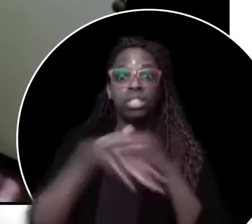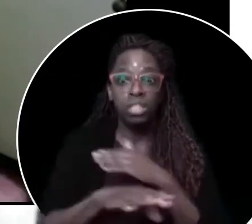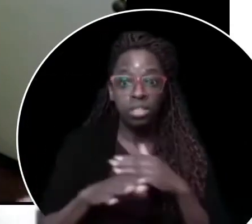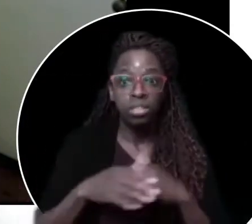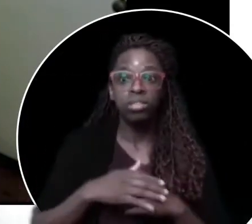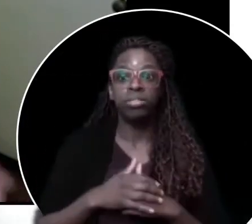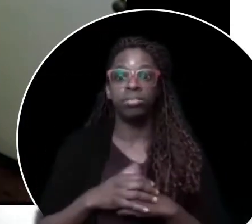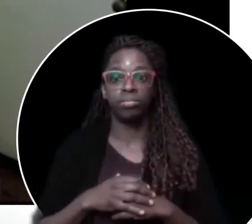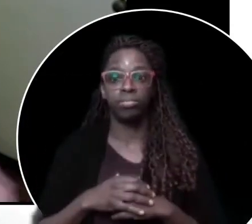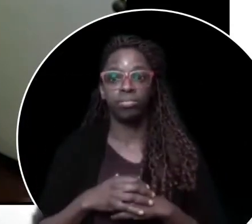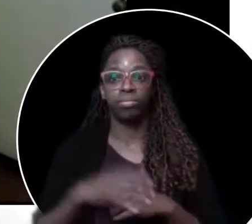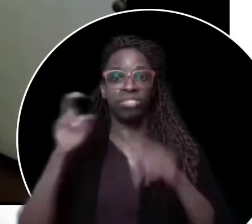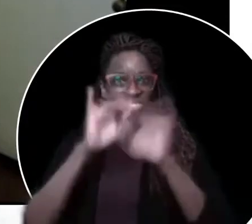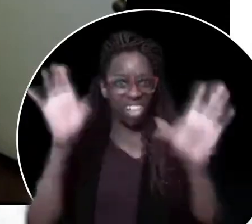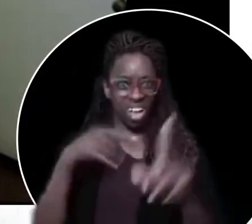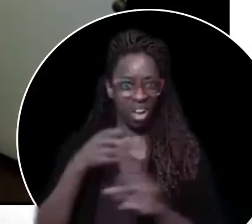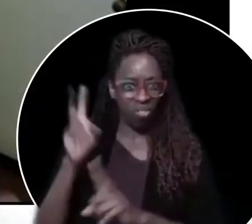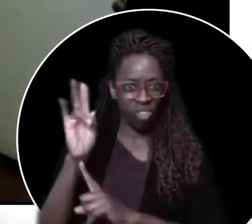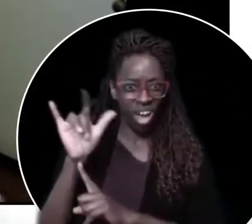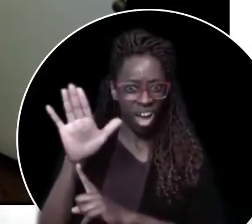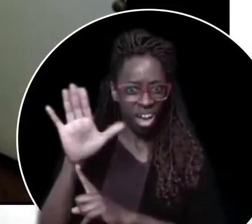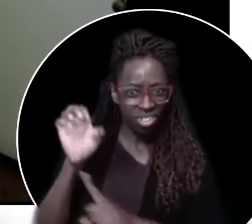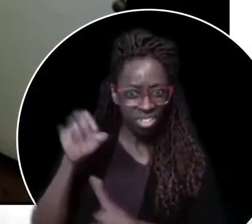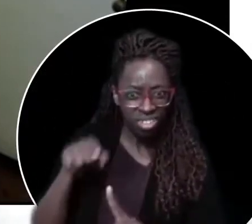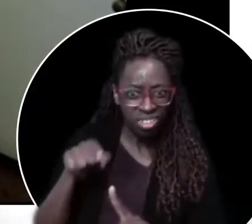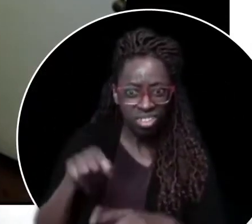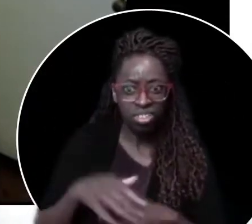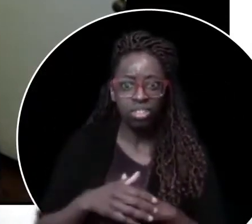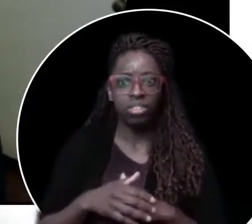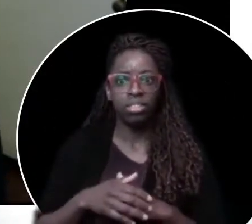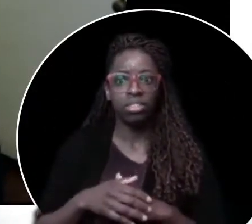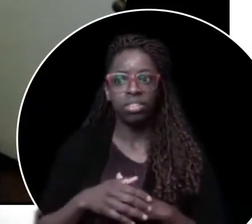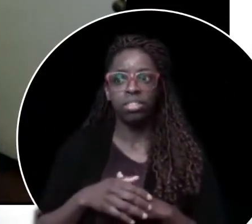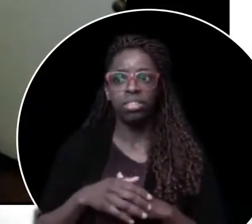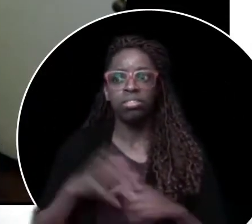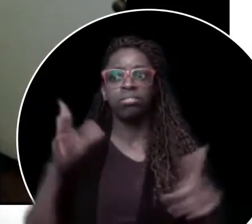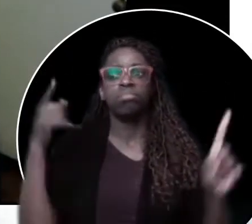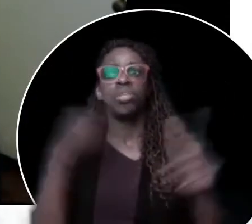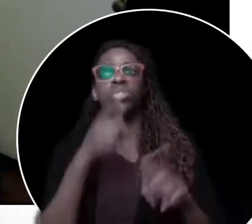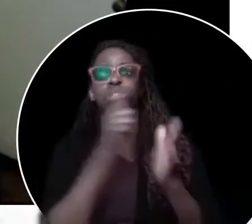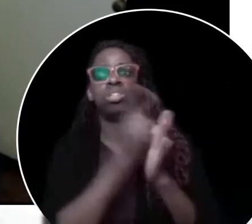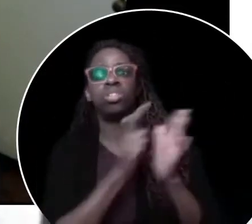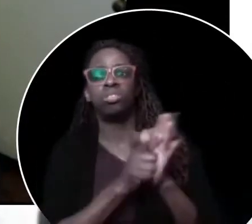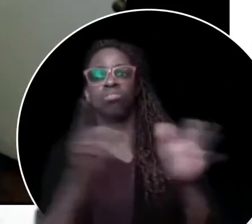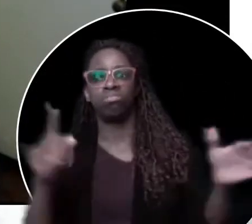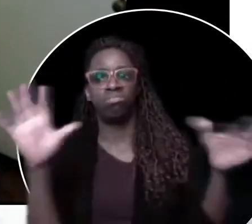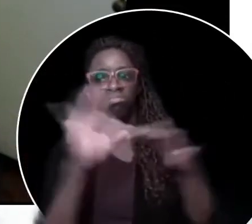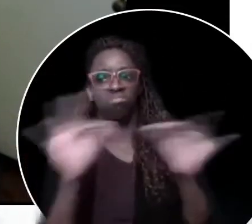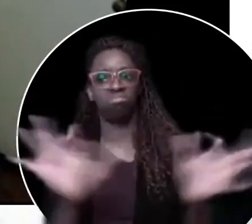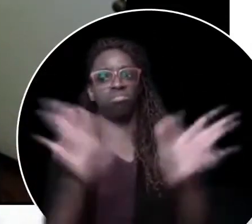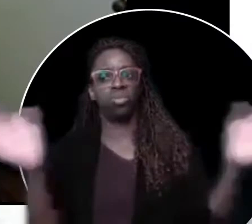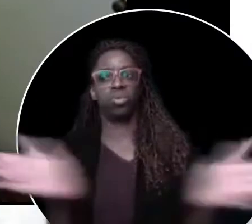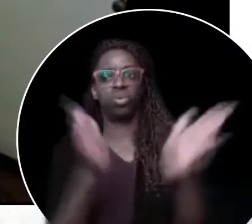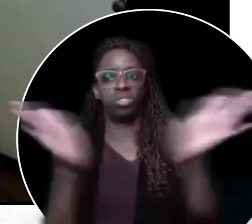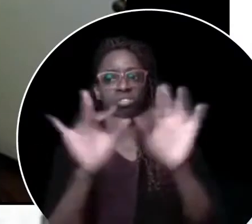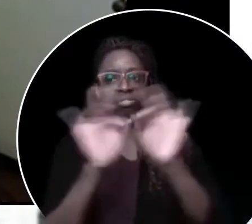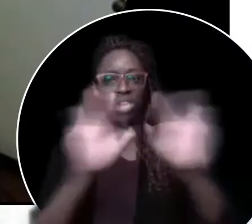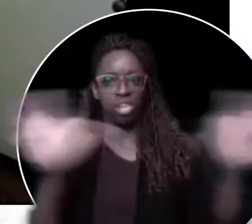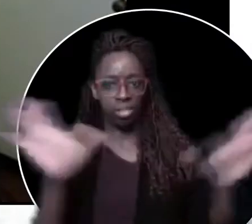can the tools be used, right, to deconstruct the master's house is the